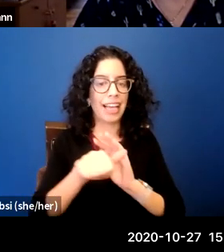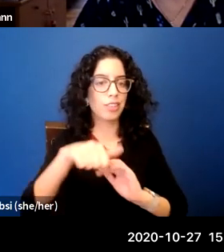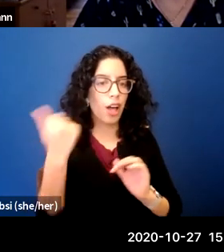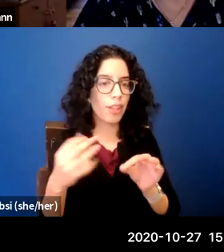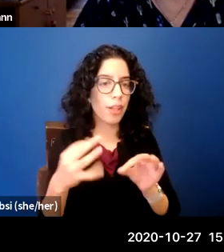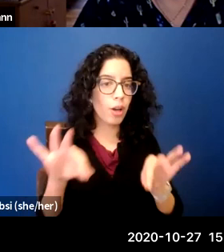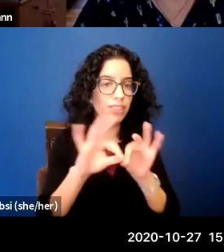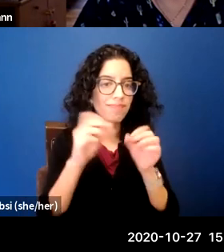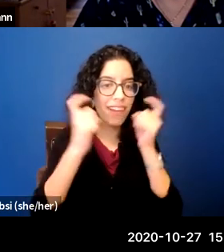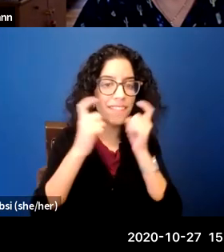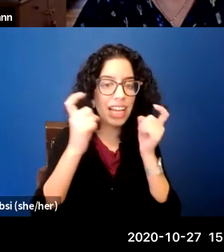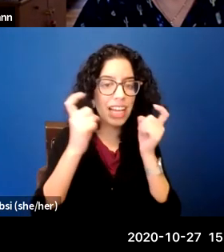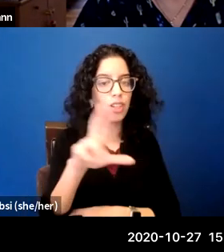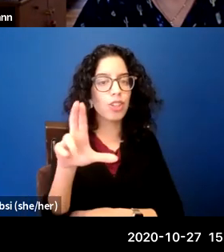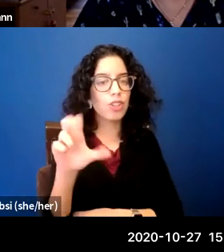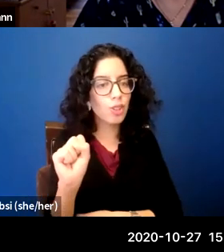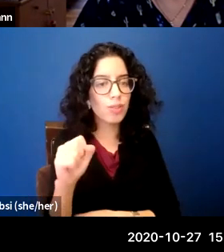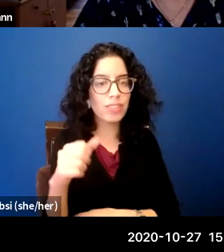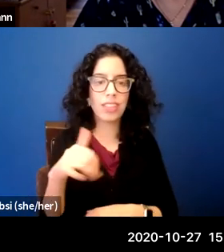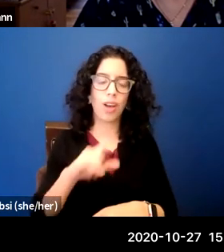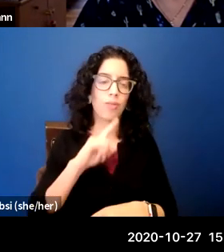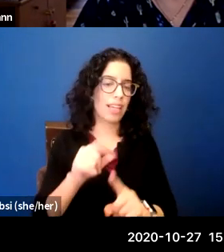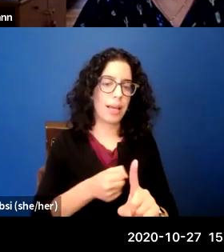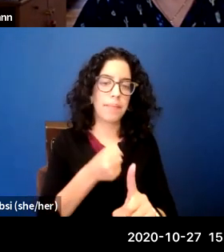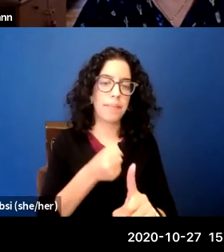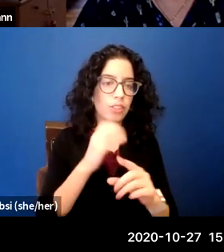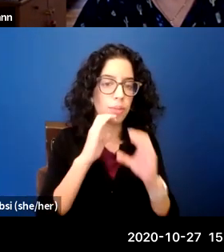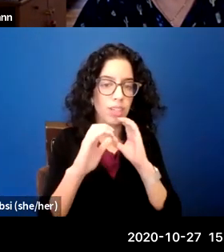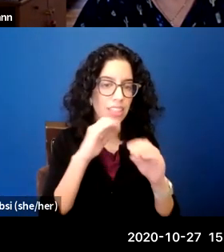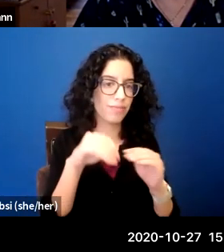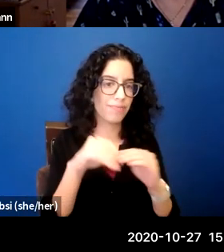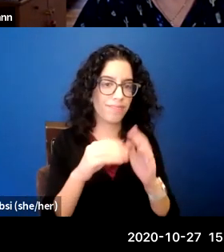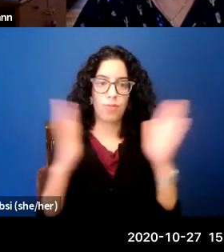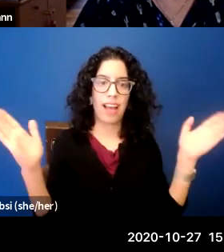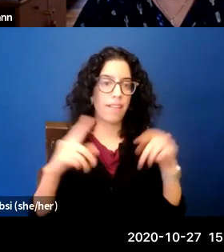make lip reading impossible and hide other important facial cues.